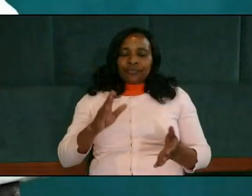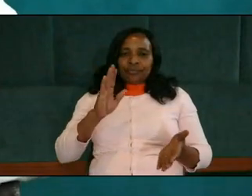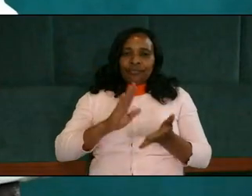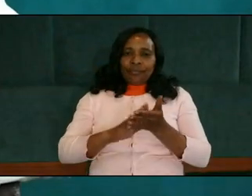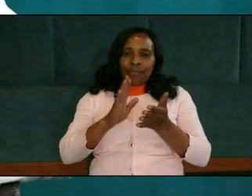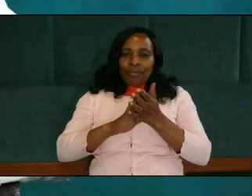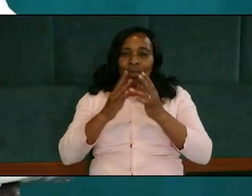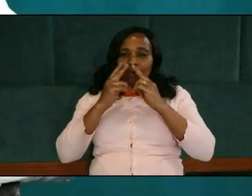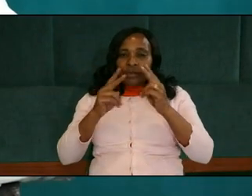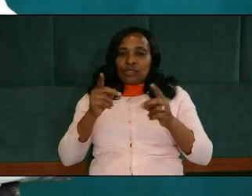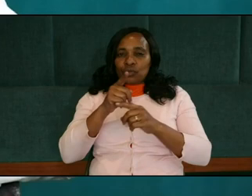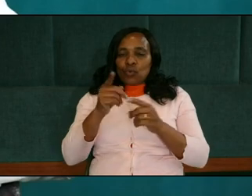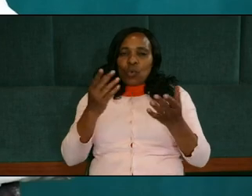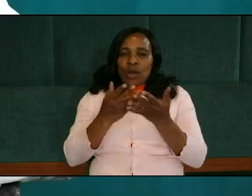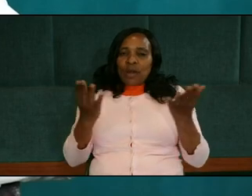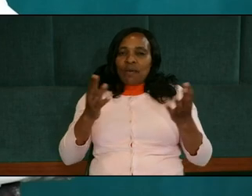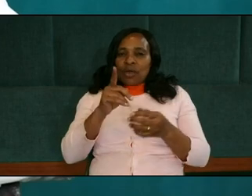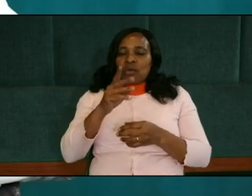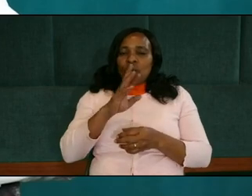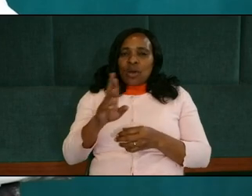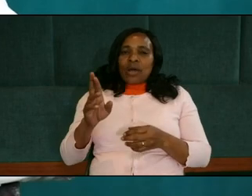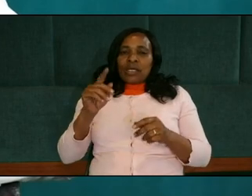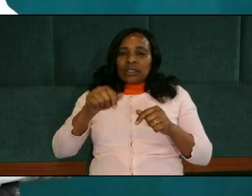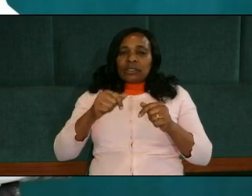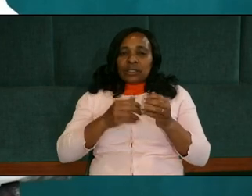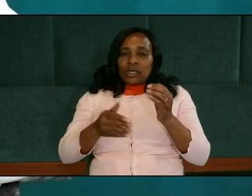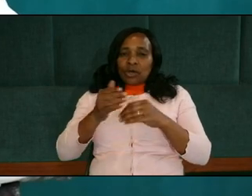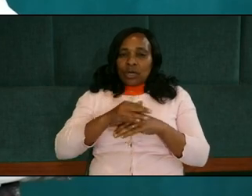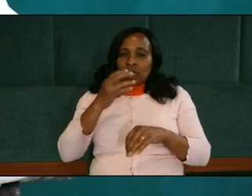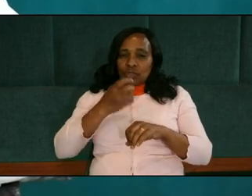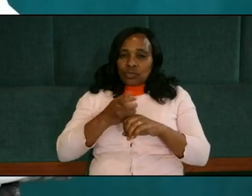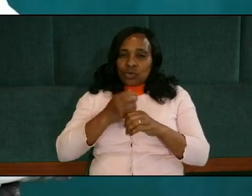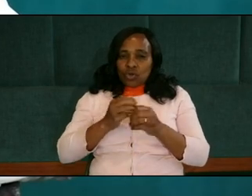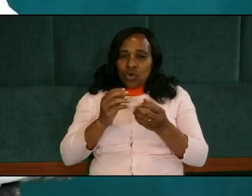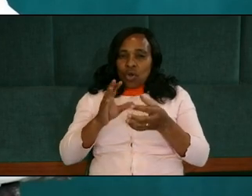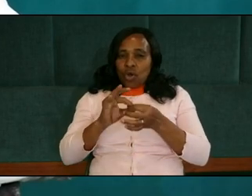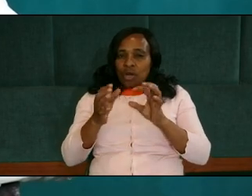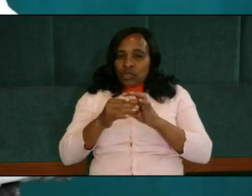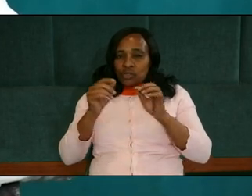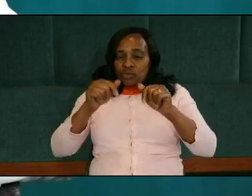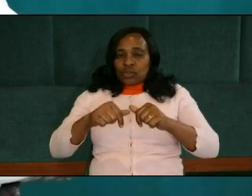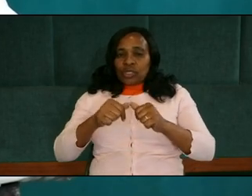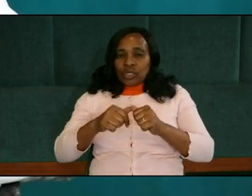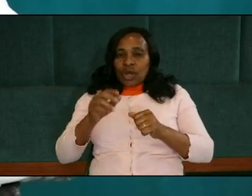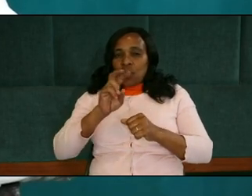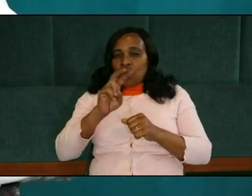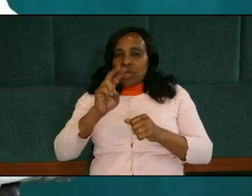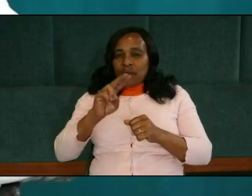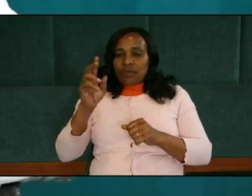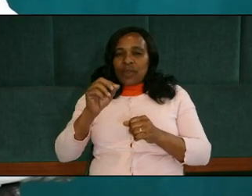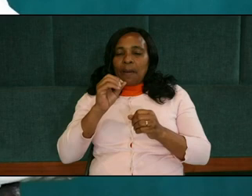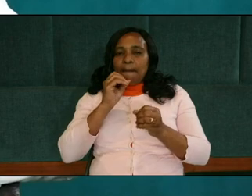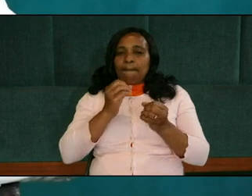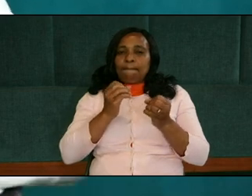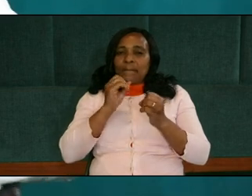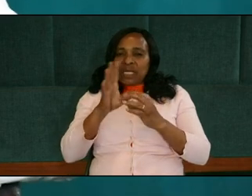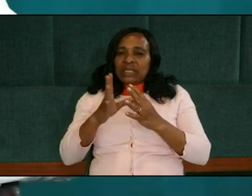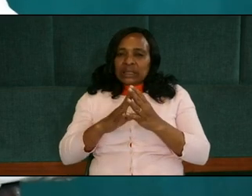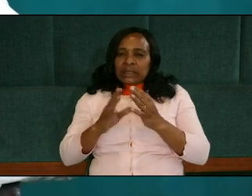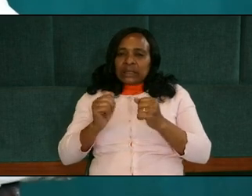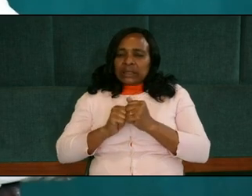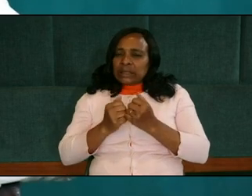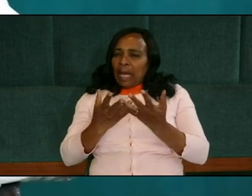Grace and peace to you from wherever you are. This is Cornerstone Connections, and today we're looking at Lesson 7, titled Giant